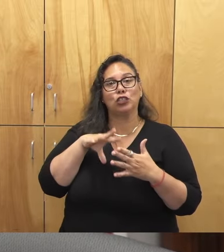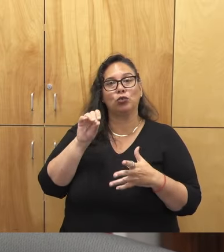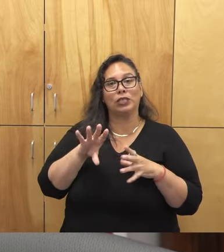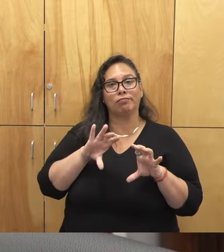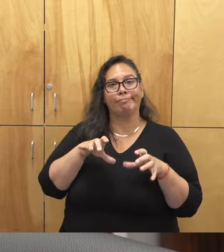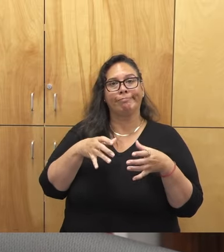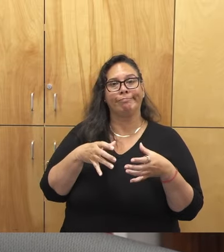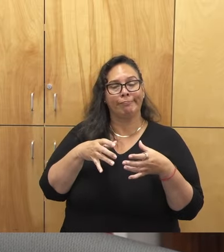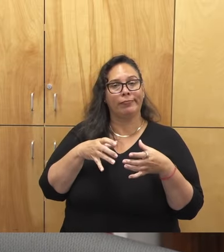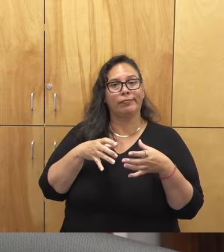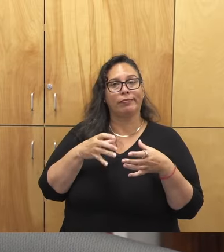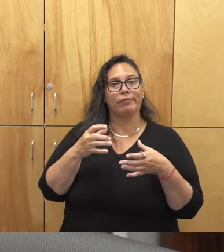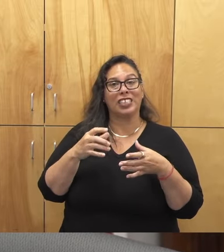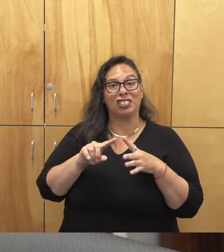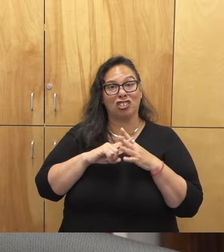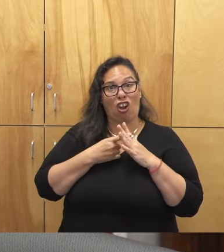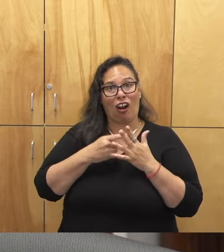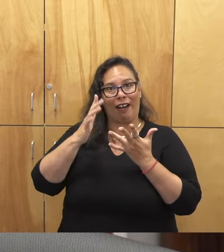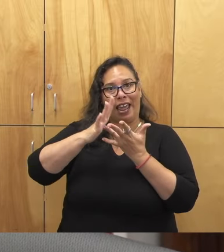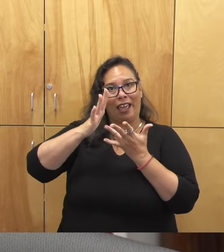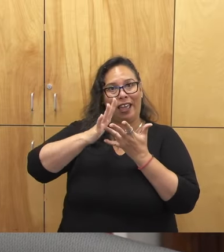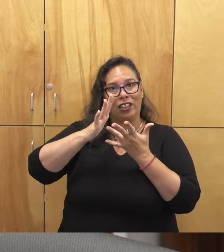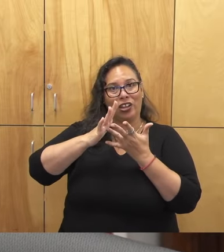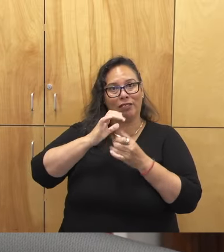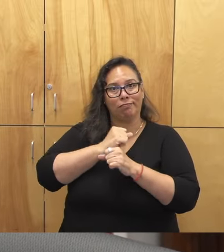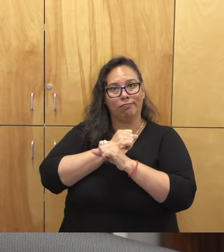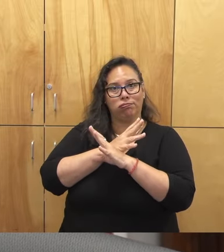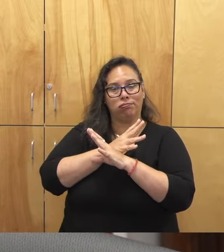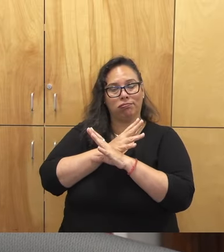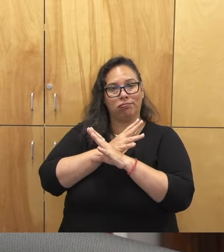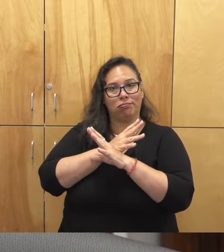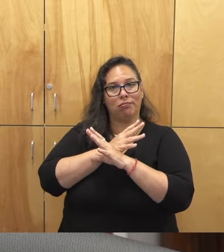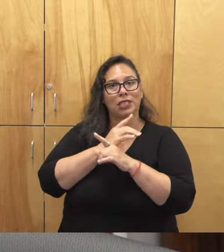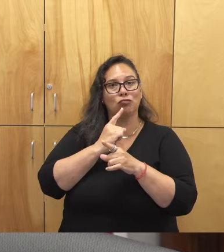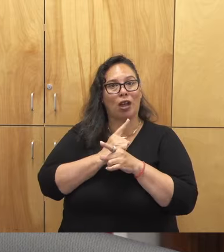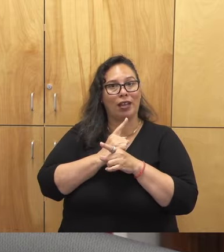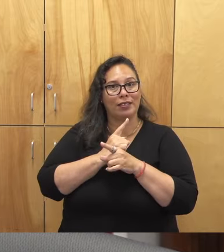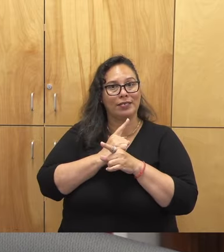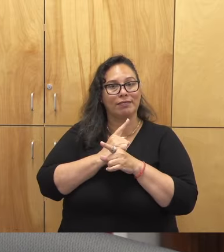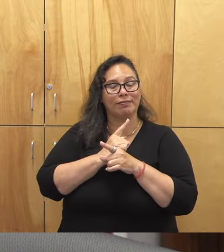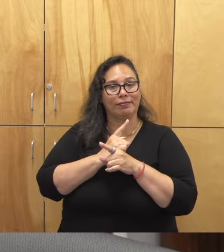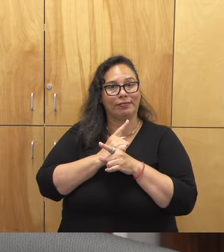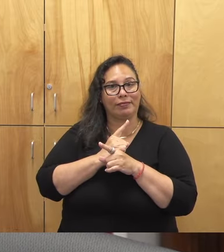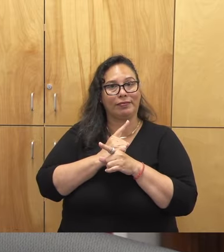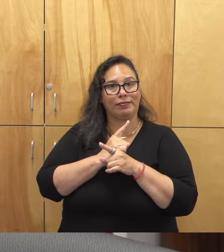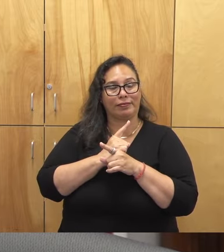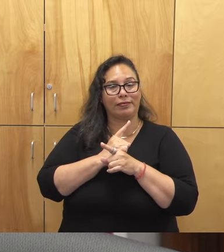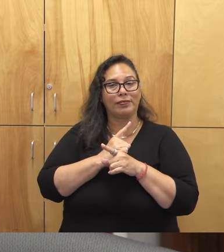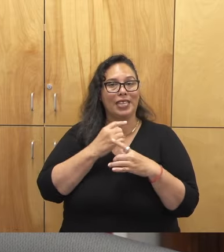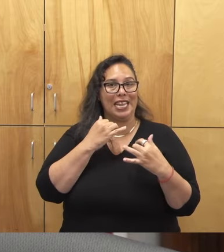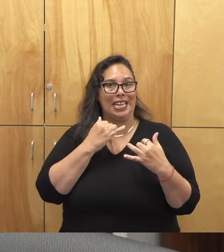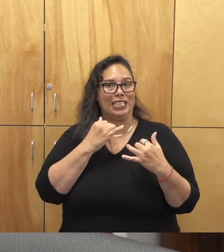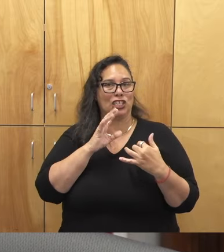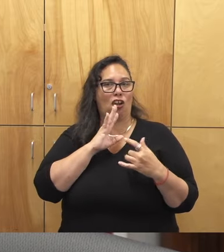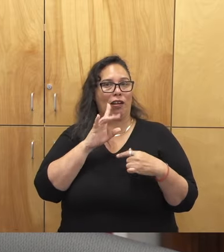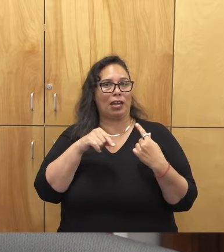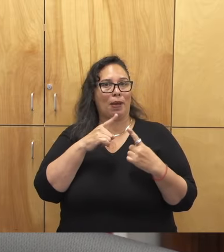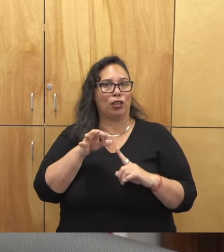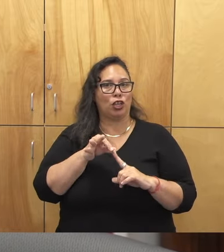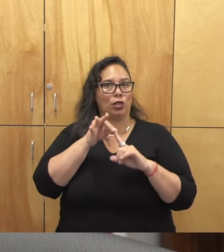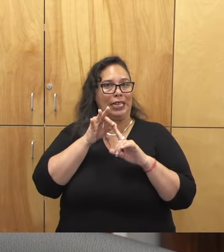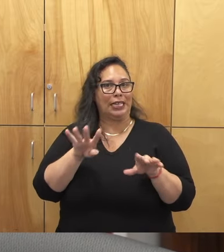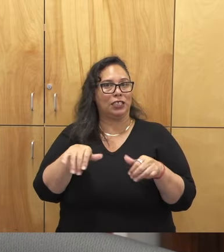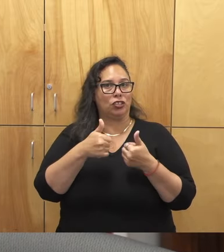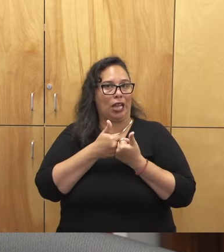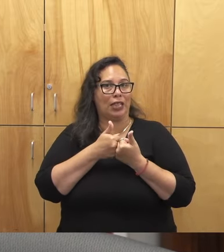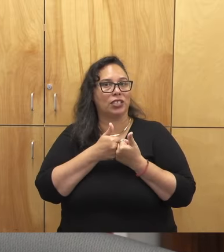of graduates started school remotely, right? And talked about the unique